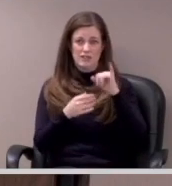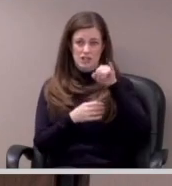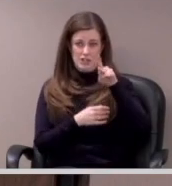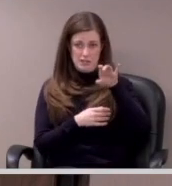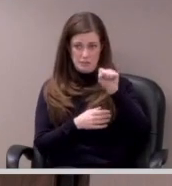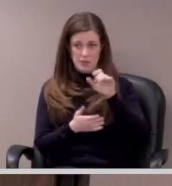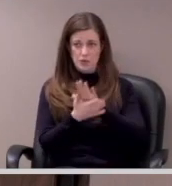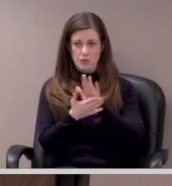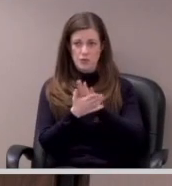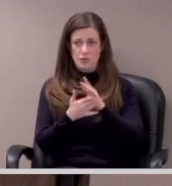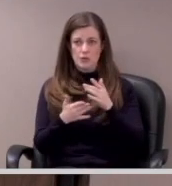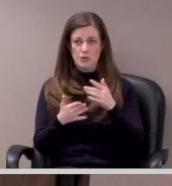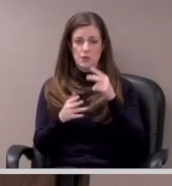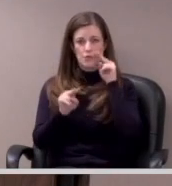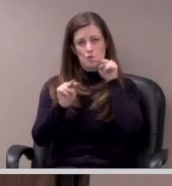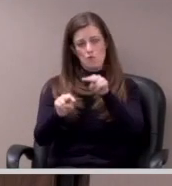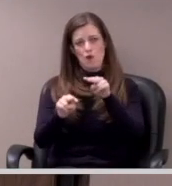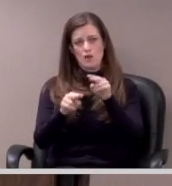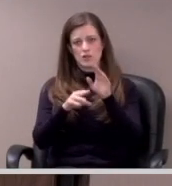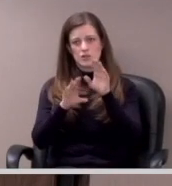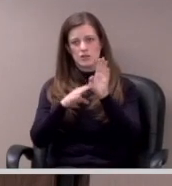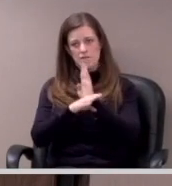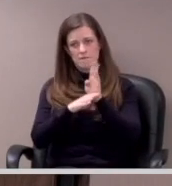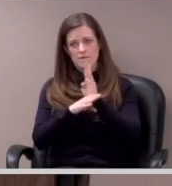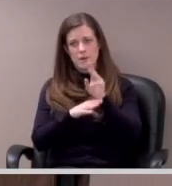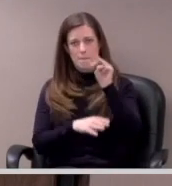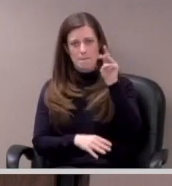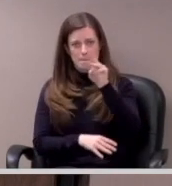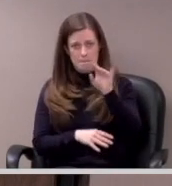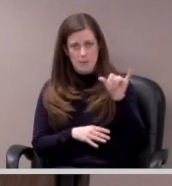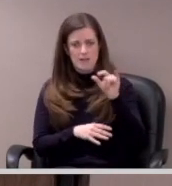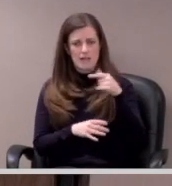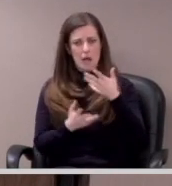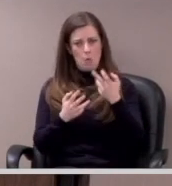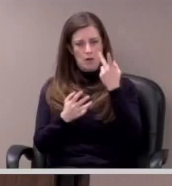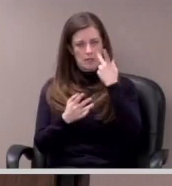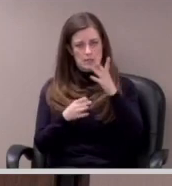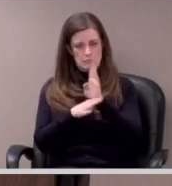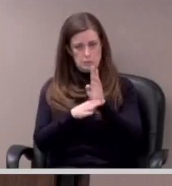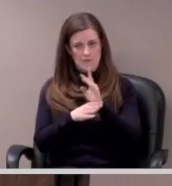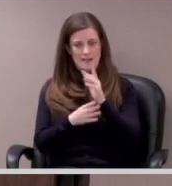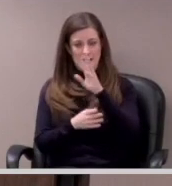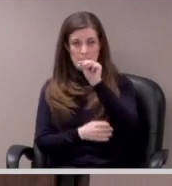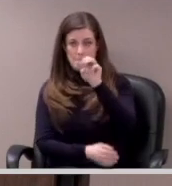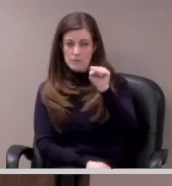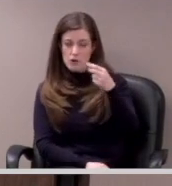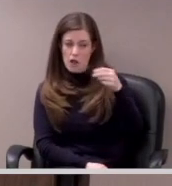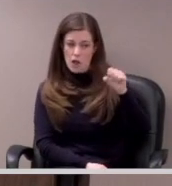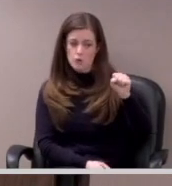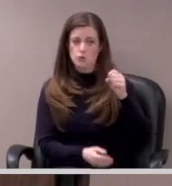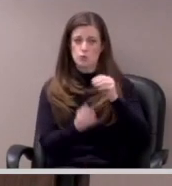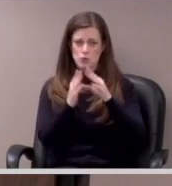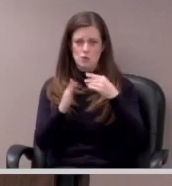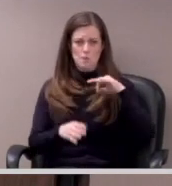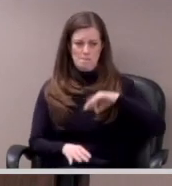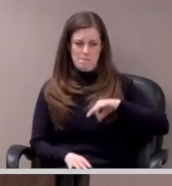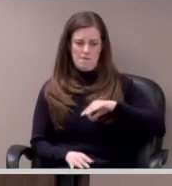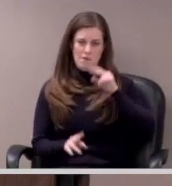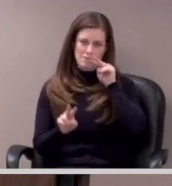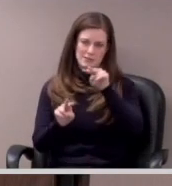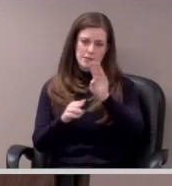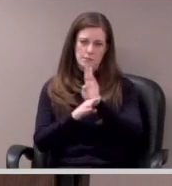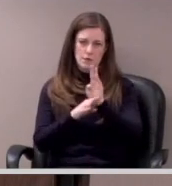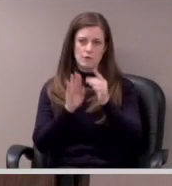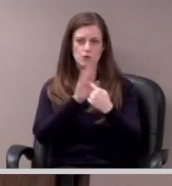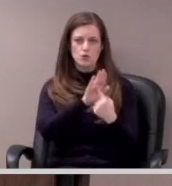view the film Just Mercy. I recently went to see the movie, and I believe that the middle and high school students would benefit from seeing this movie. It